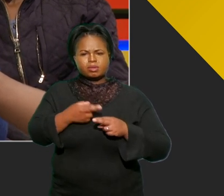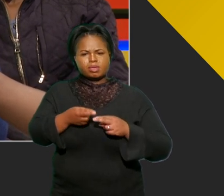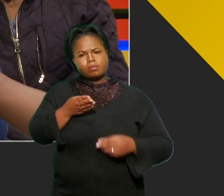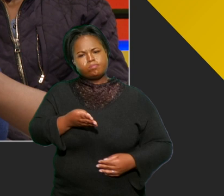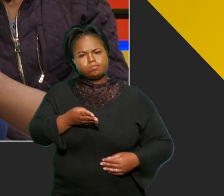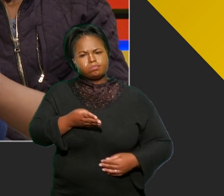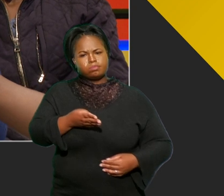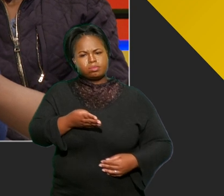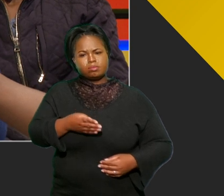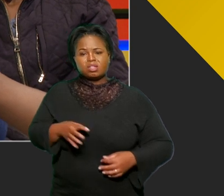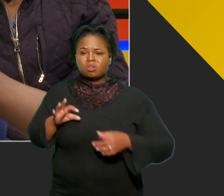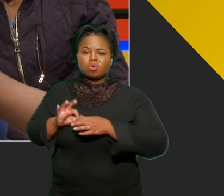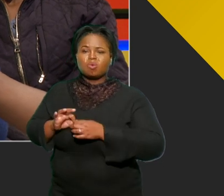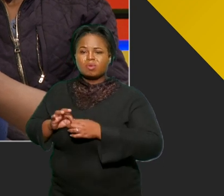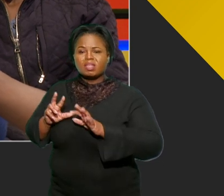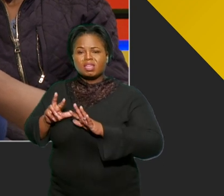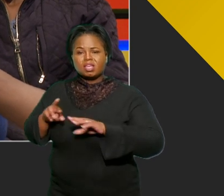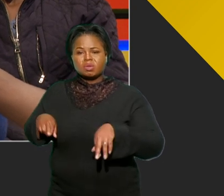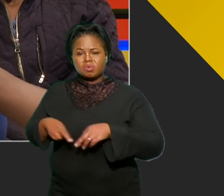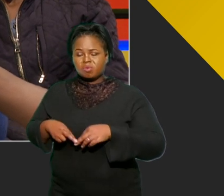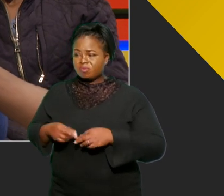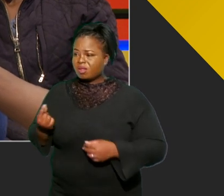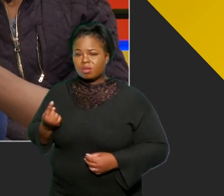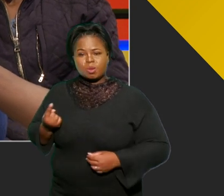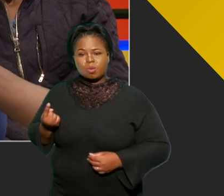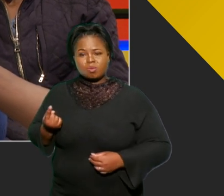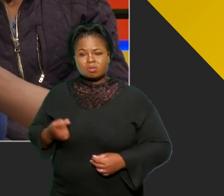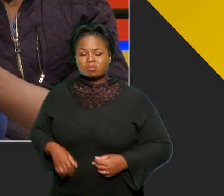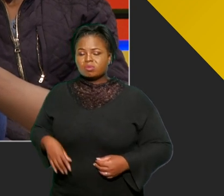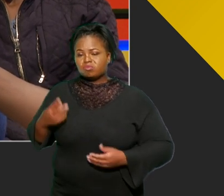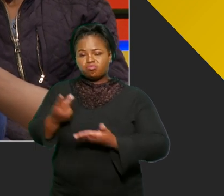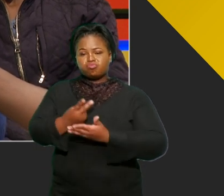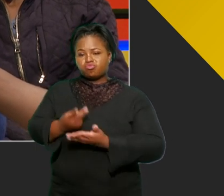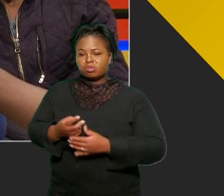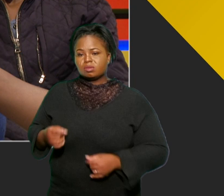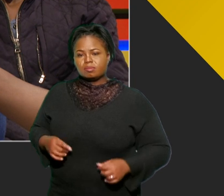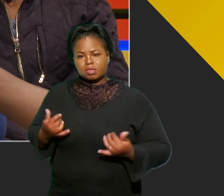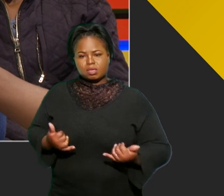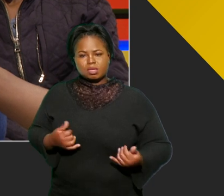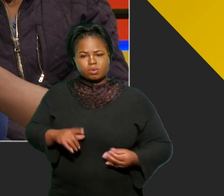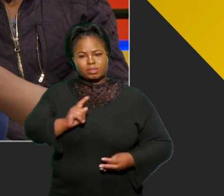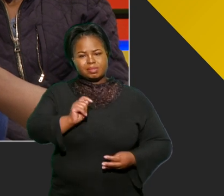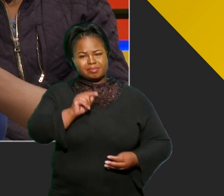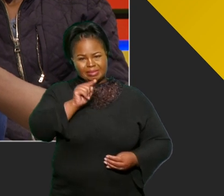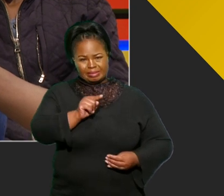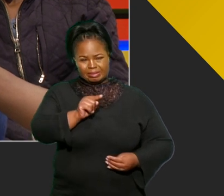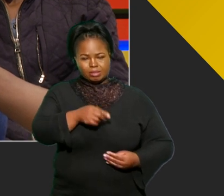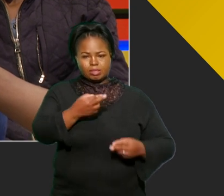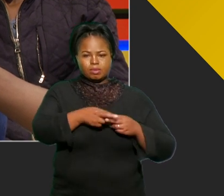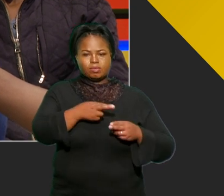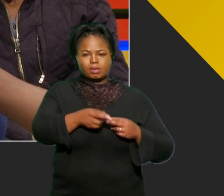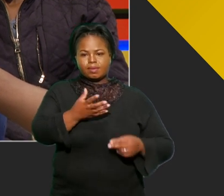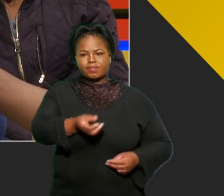Ne koha neke na mo 8 room ke lo one. Neke try to na gi one. So no kinna mo tembisa ke renti